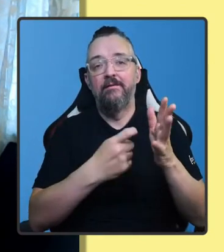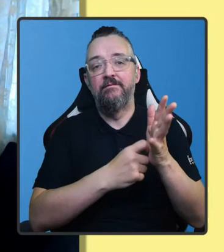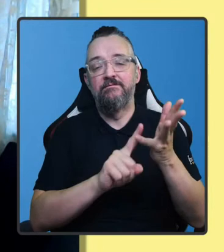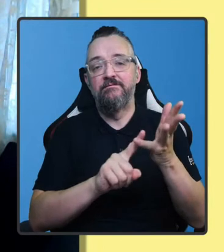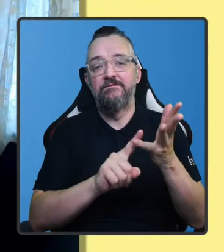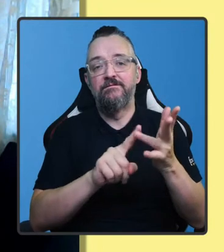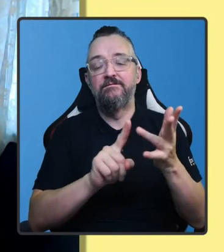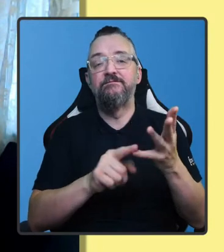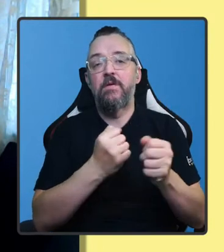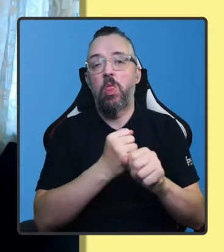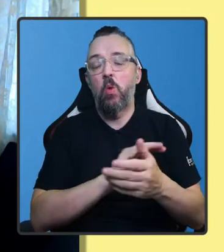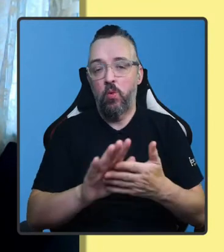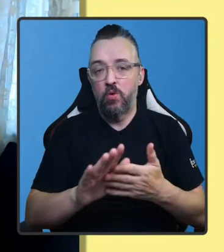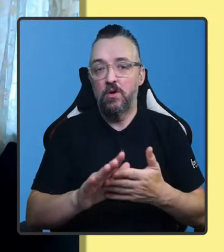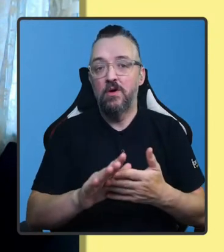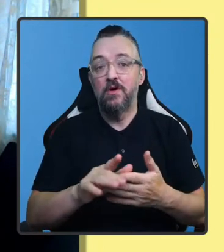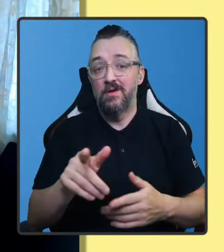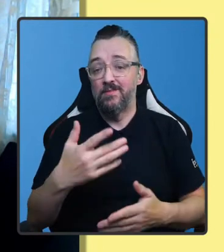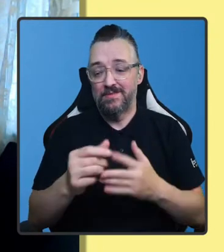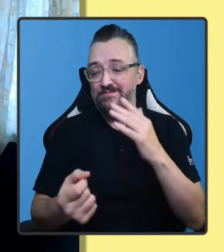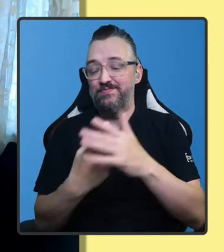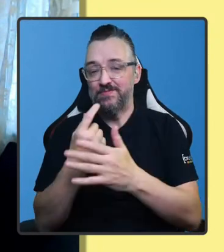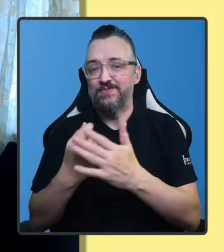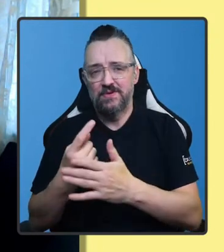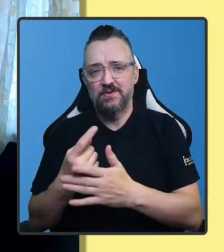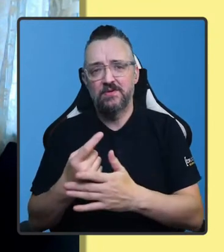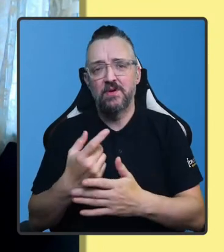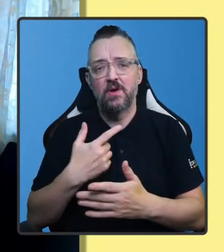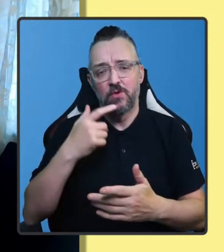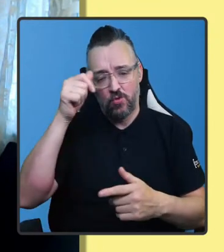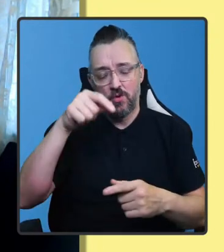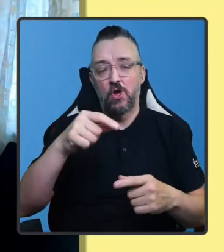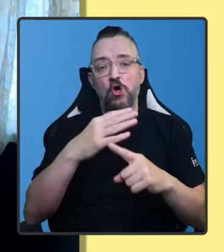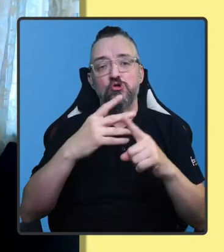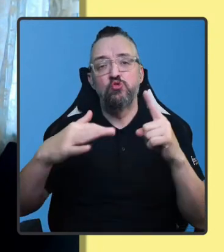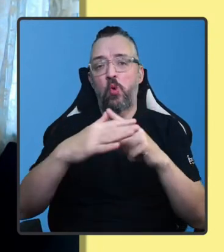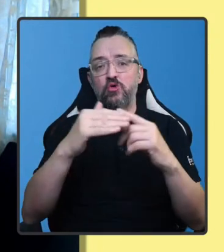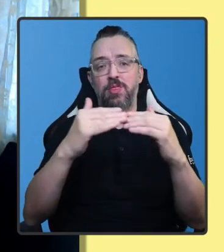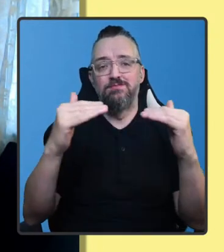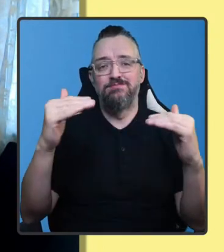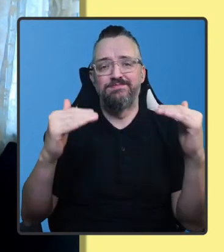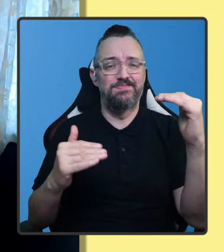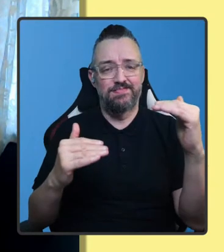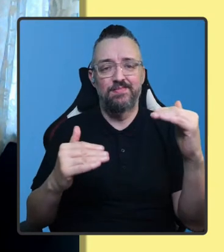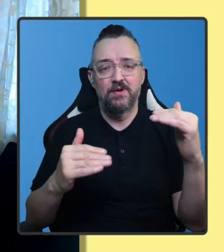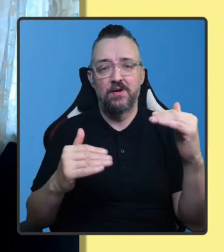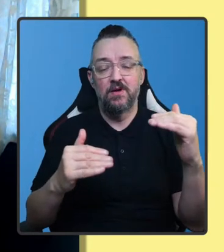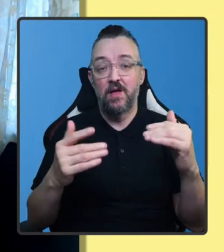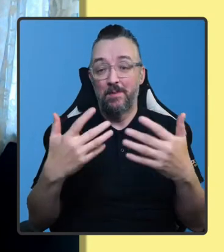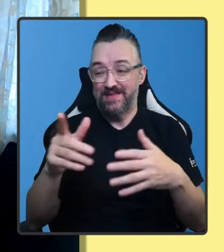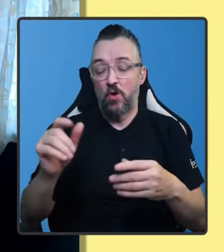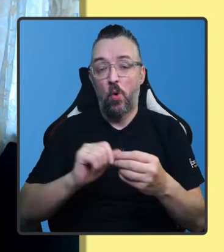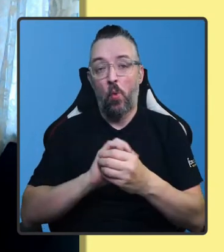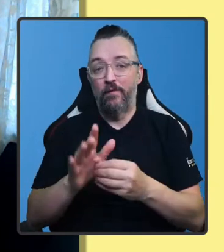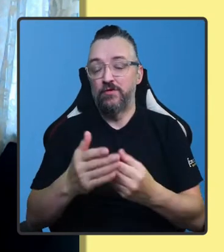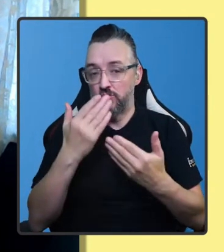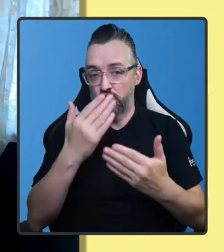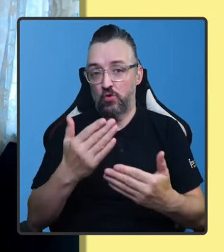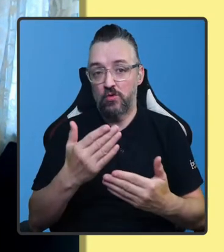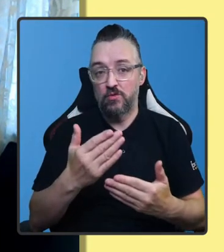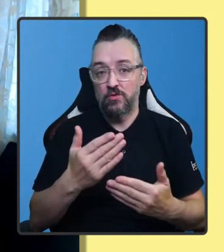often without delving deeper into the existing social inequalities that the COVID-19 pandemic has exposed. Can you see